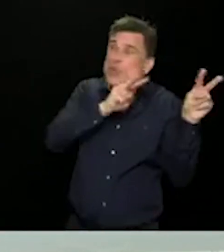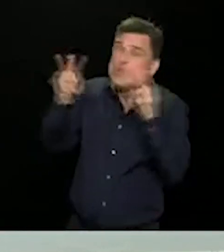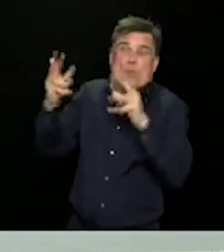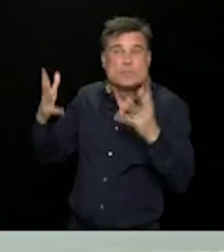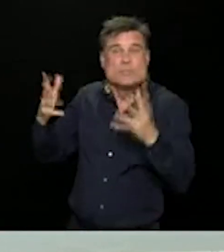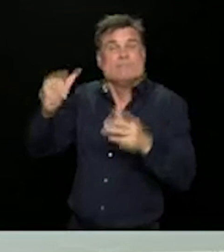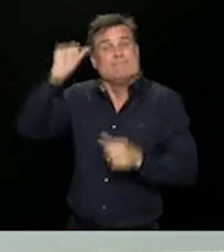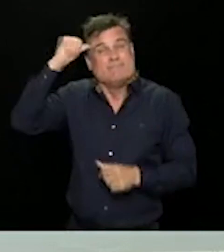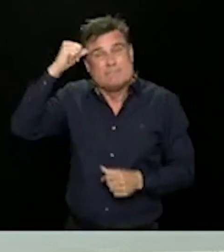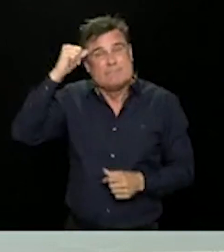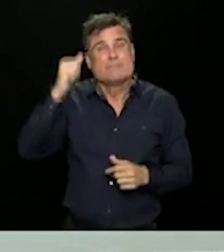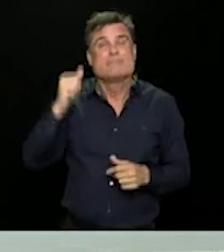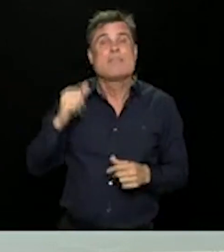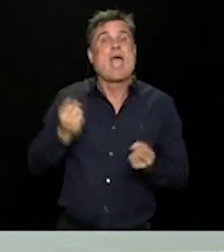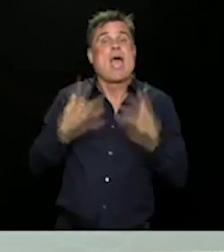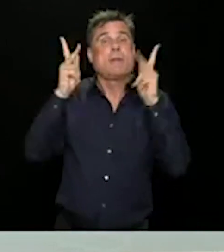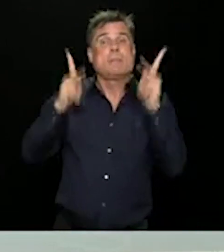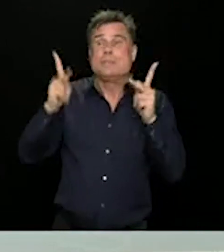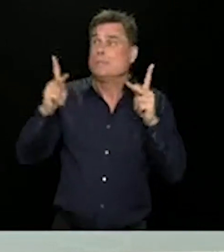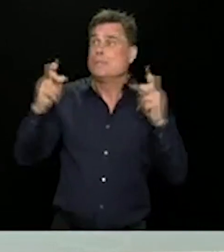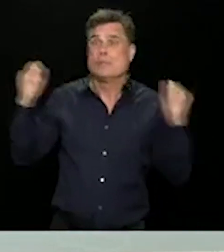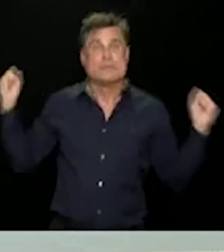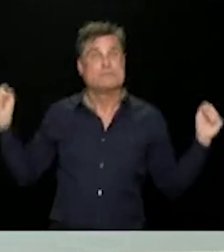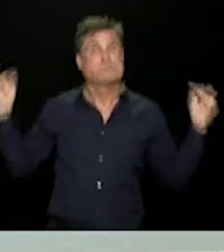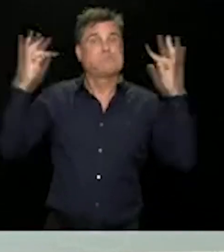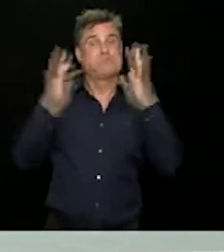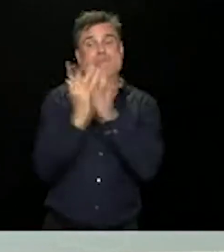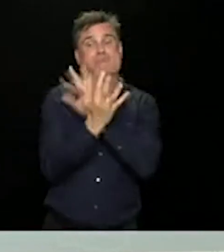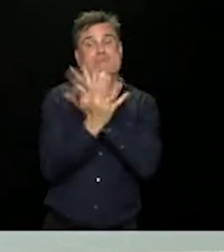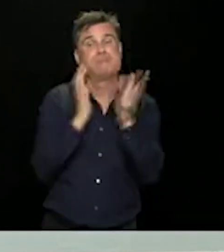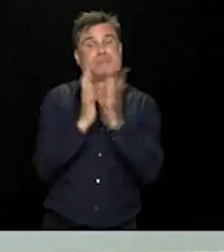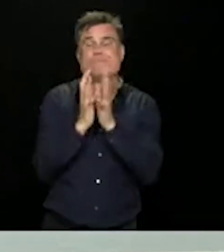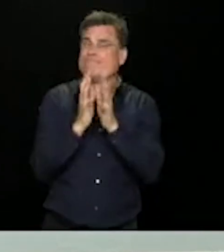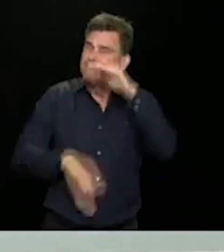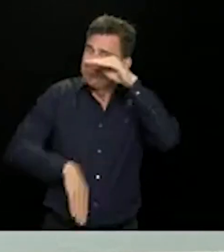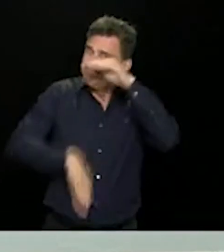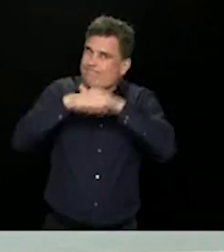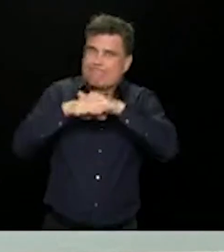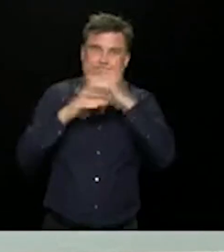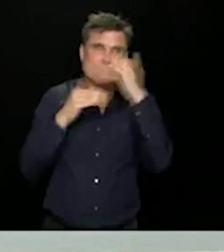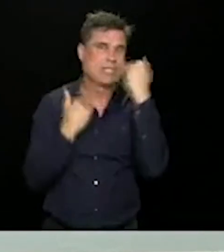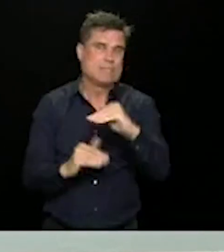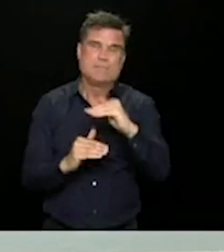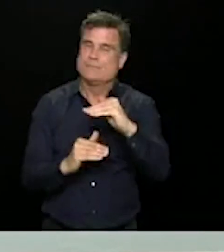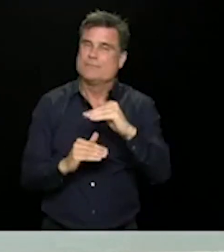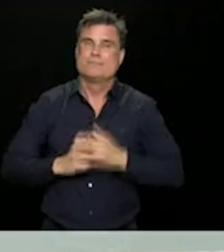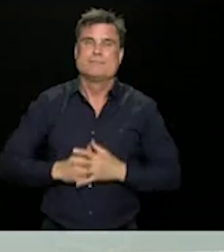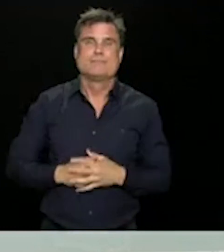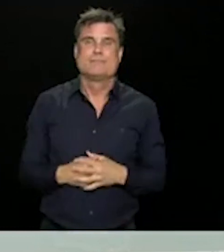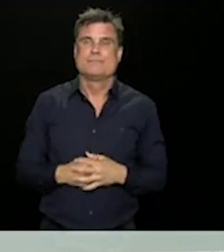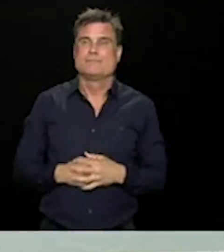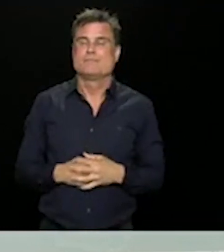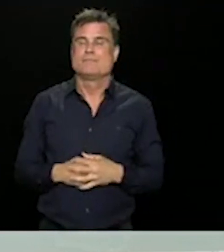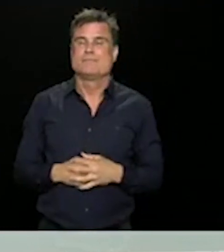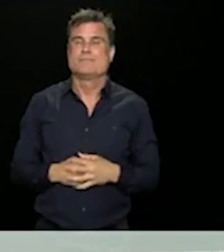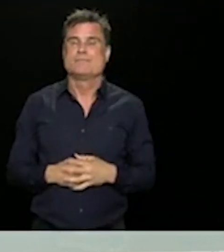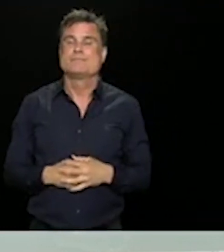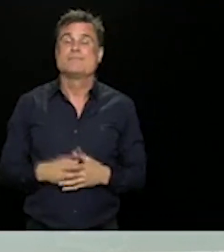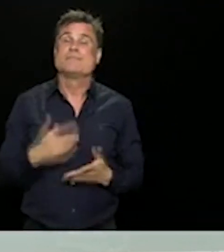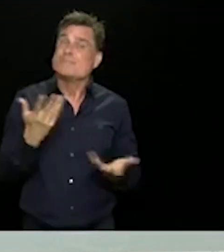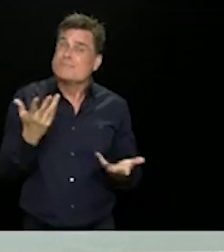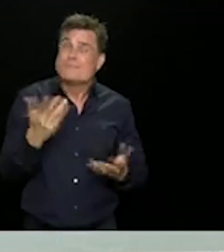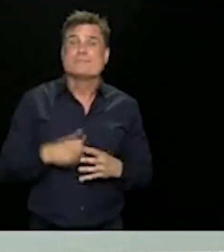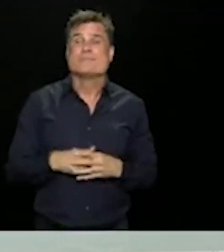there's such a vulnerable population. And then in public health, we are working very quickly and carefully to make sure that